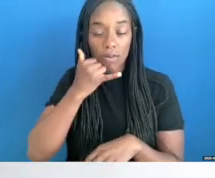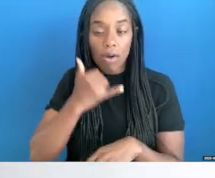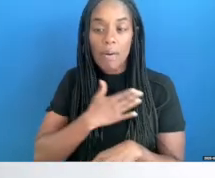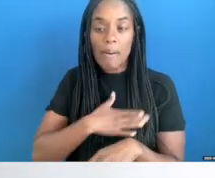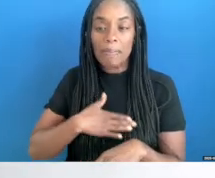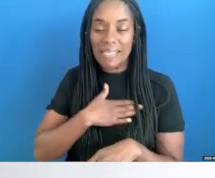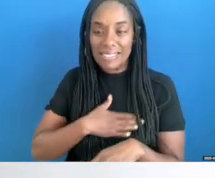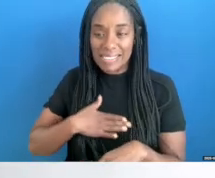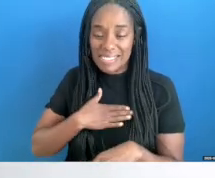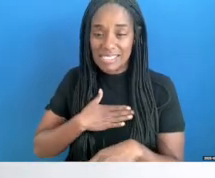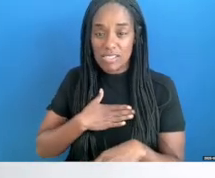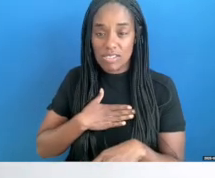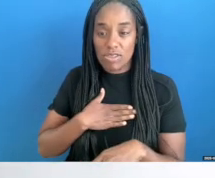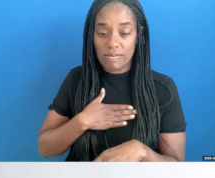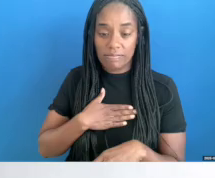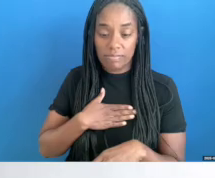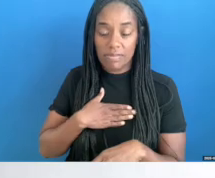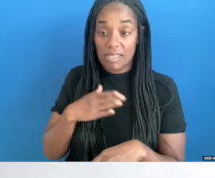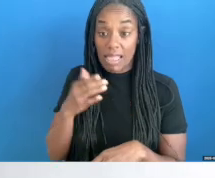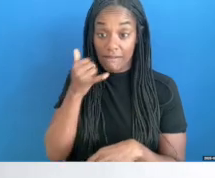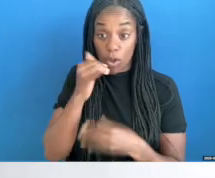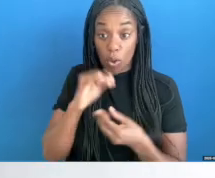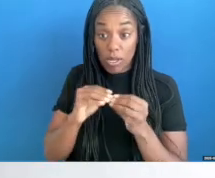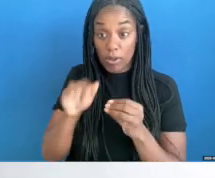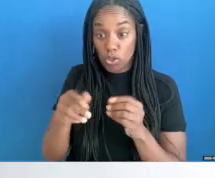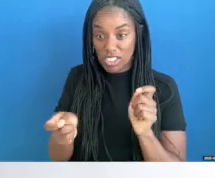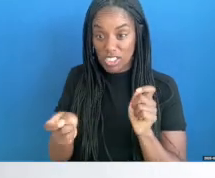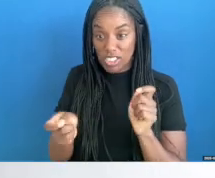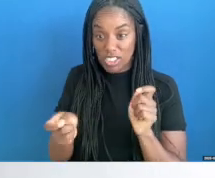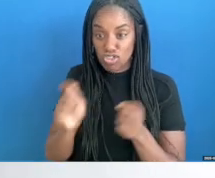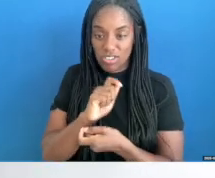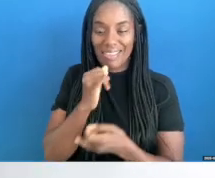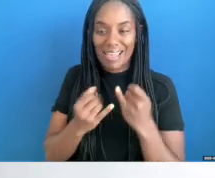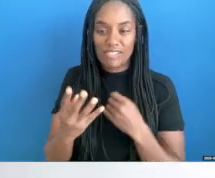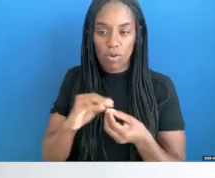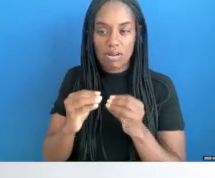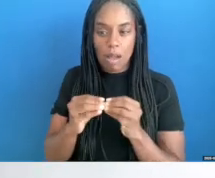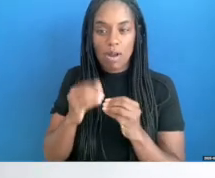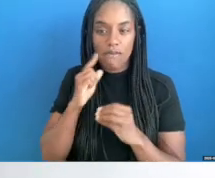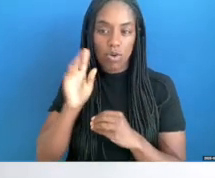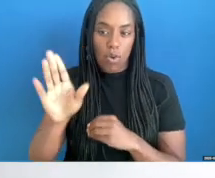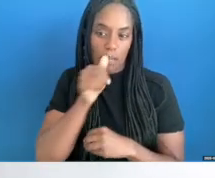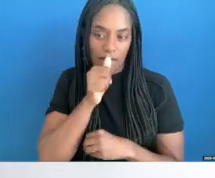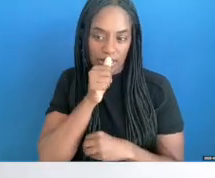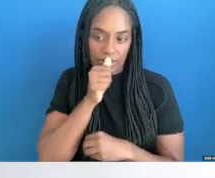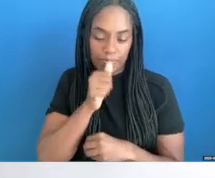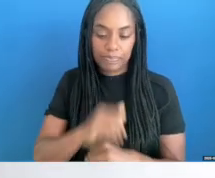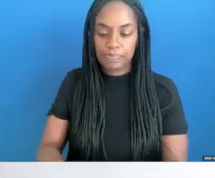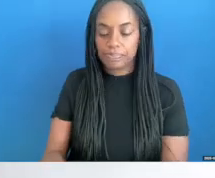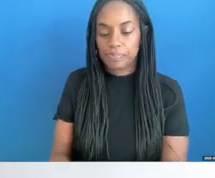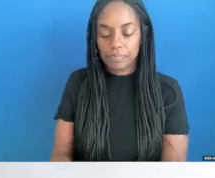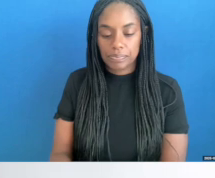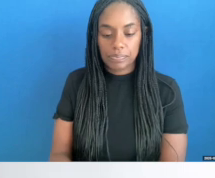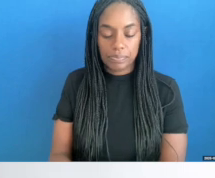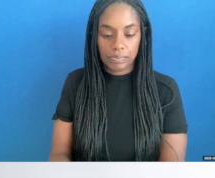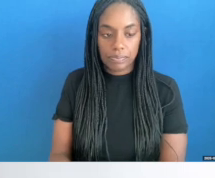four digits. You can adjust the phone number to the last four digits for your privacy. So